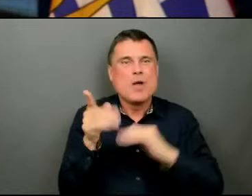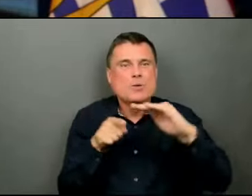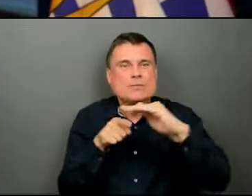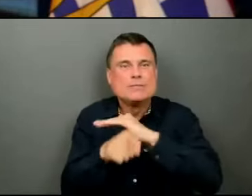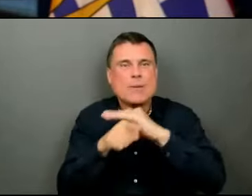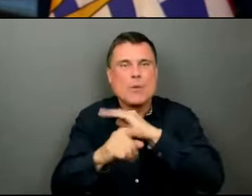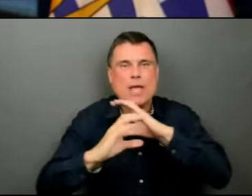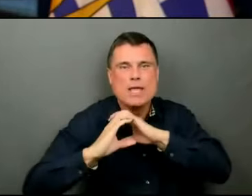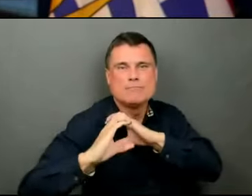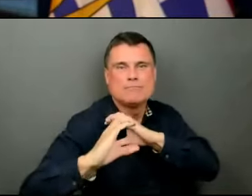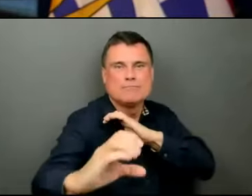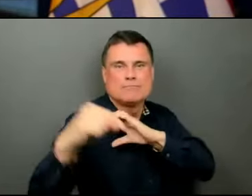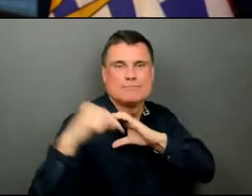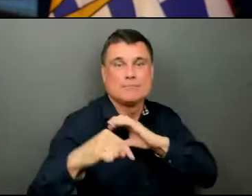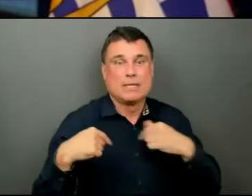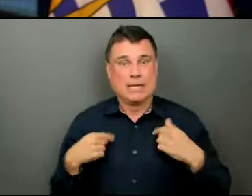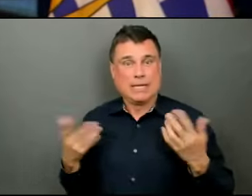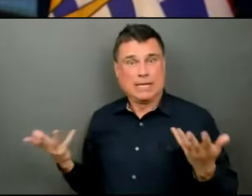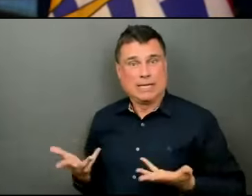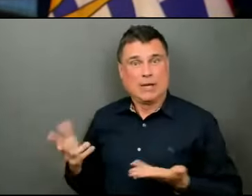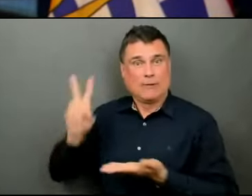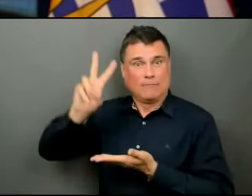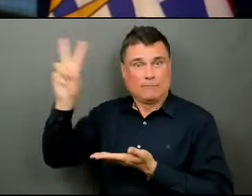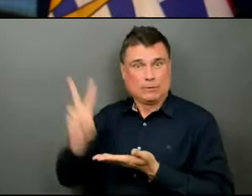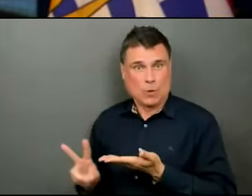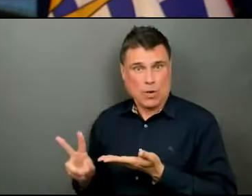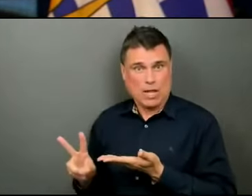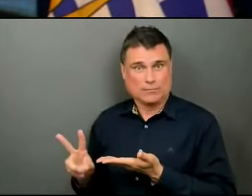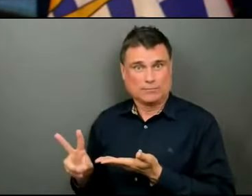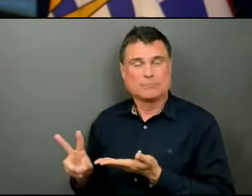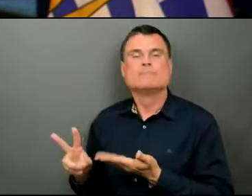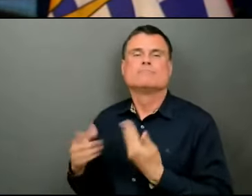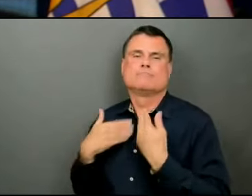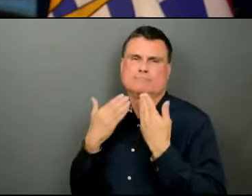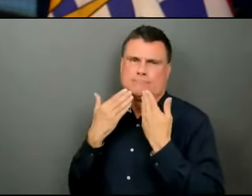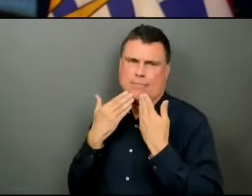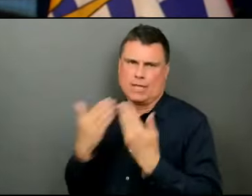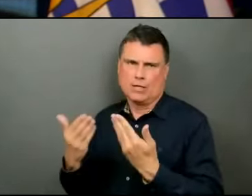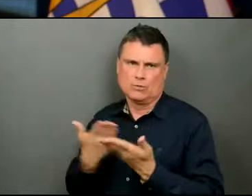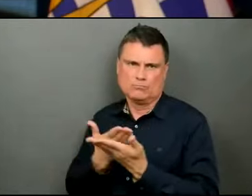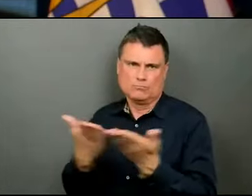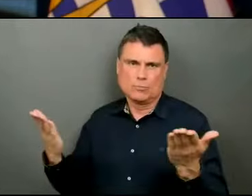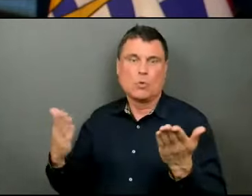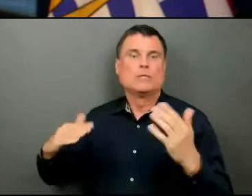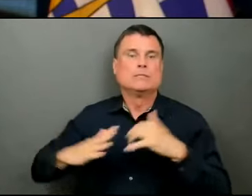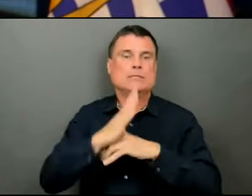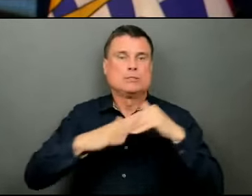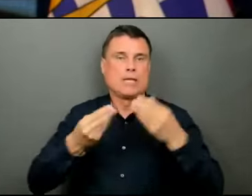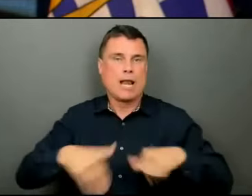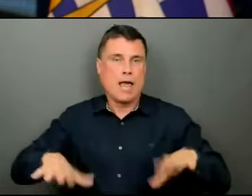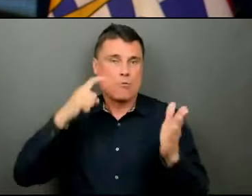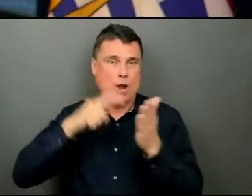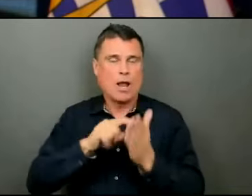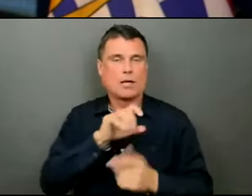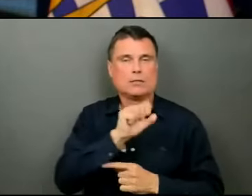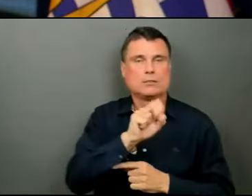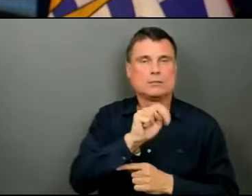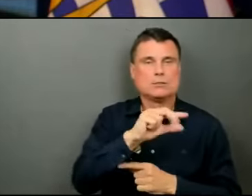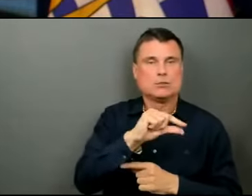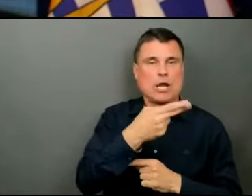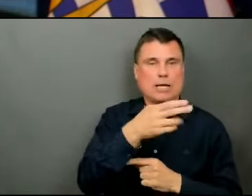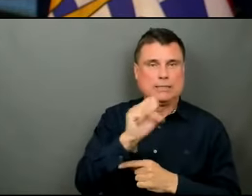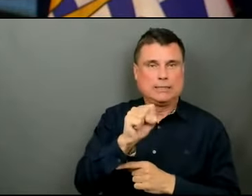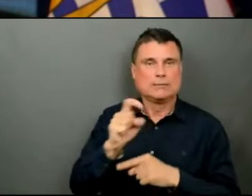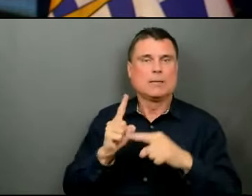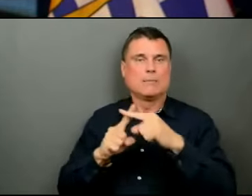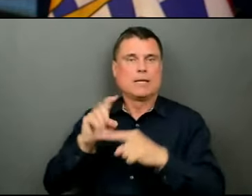here at the Legislative Press Theatre, grateful to be joining you from the territory of the Lekwungen-speaking peoples, the Songhees and Esquimalt Nations.